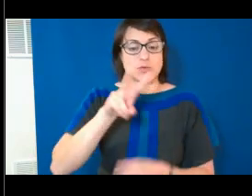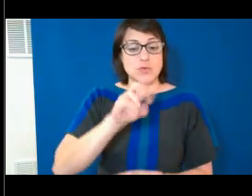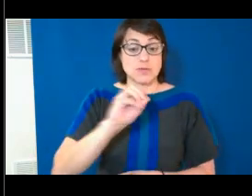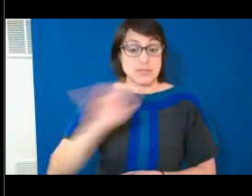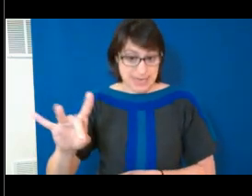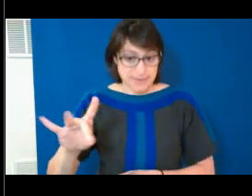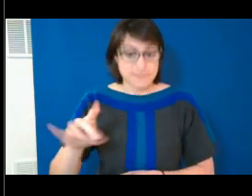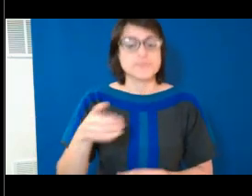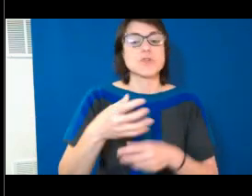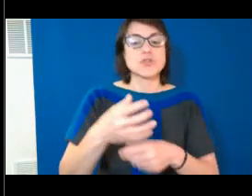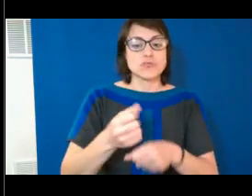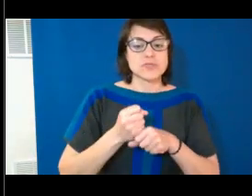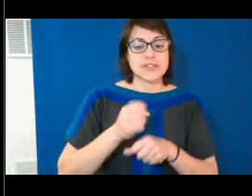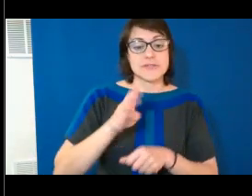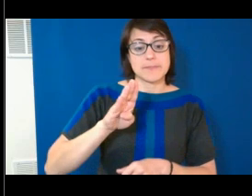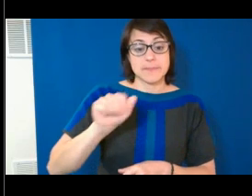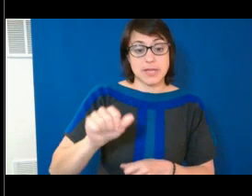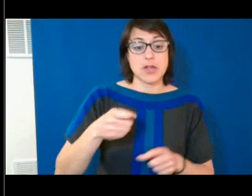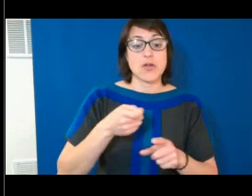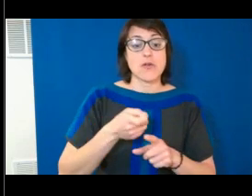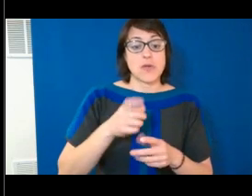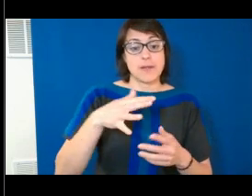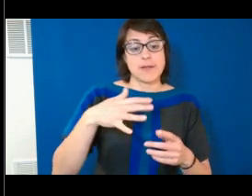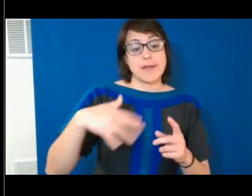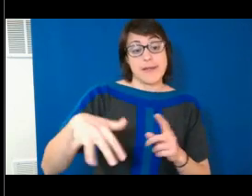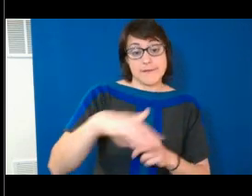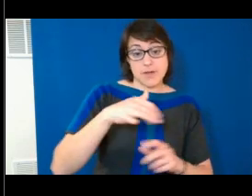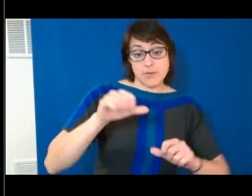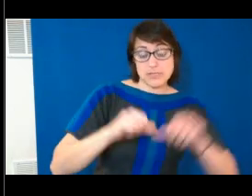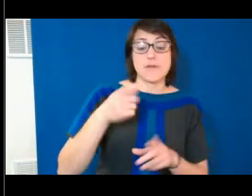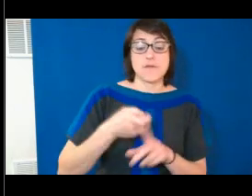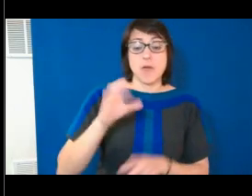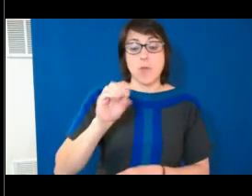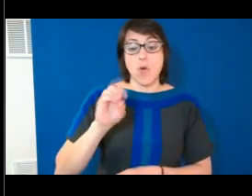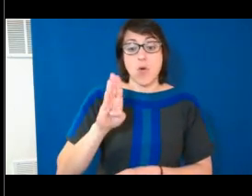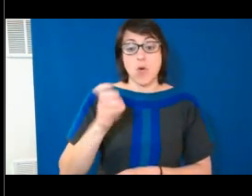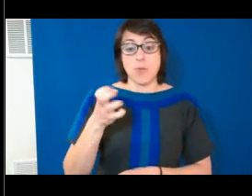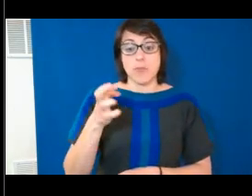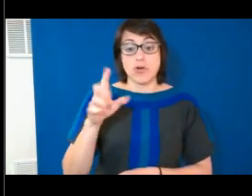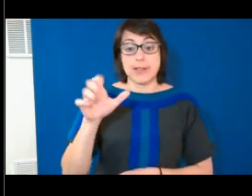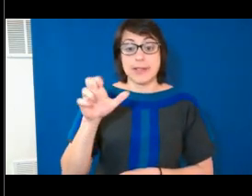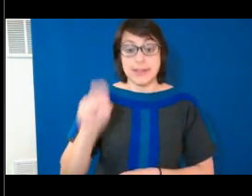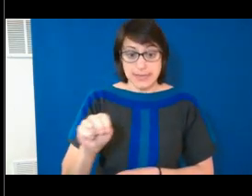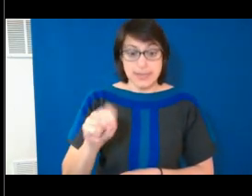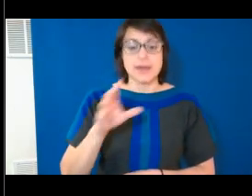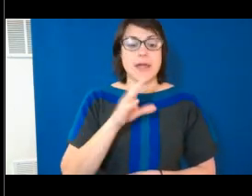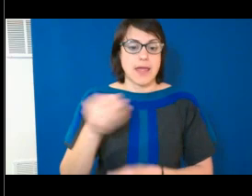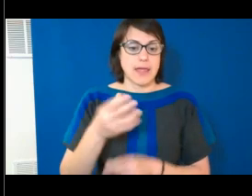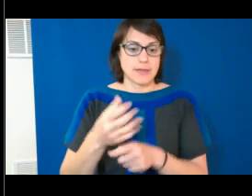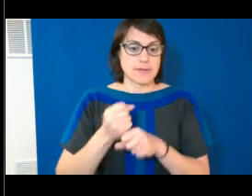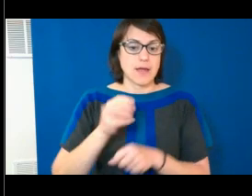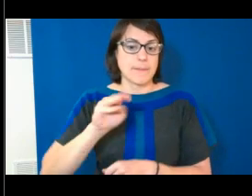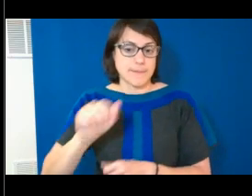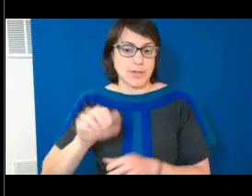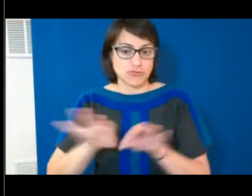master's degree from the University of Wisconsin-Madison in water resource management from the Nelson Institute for Environmental